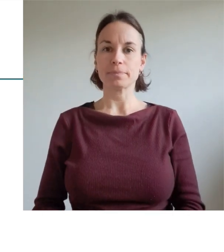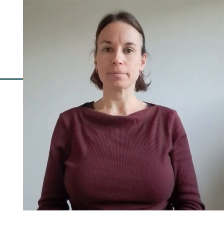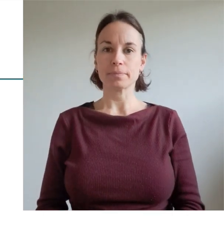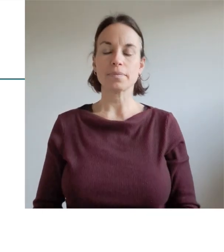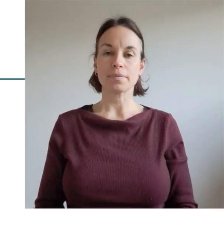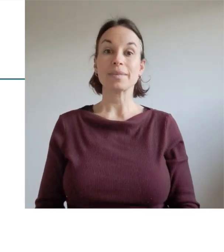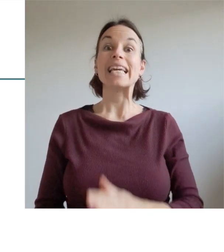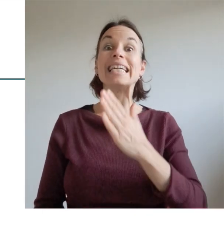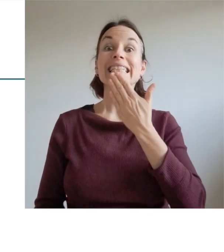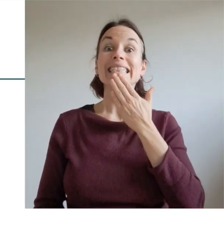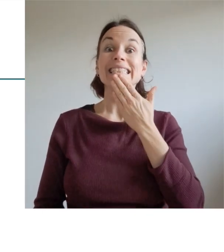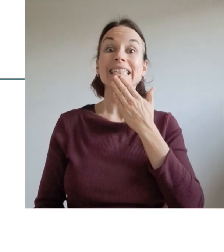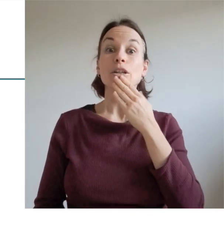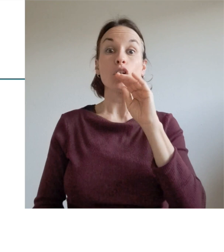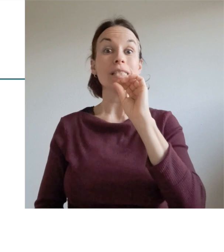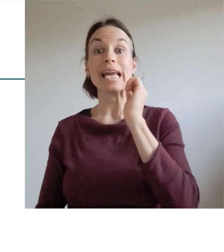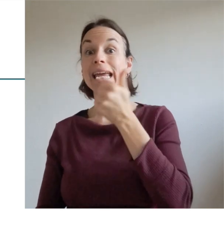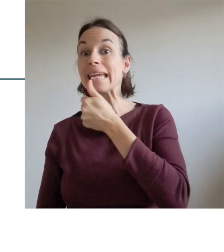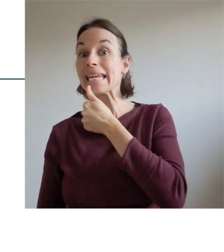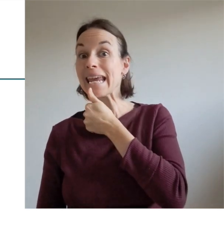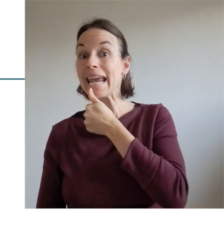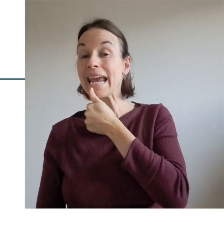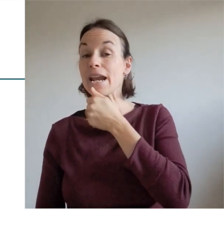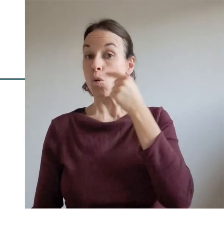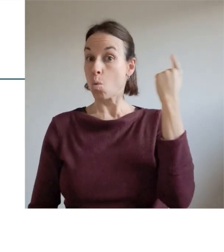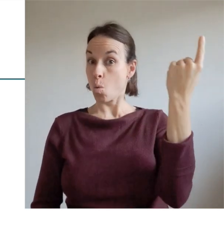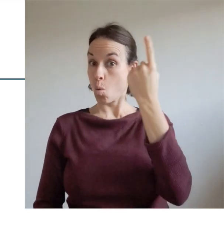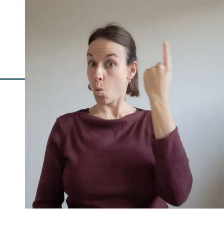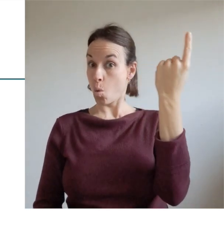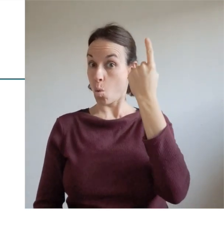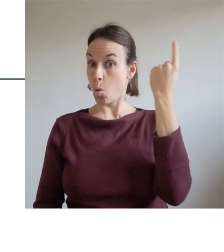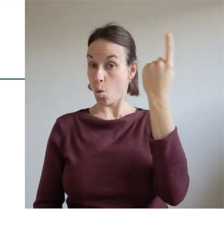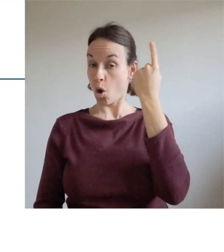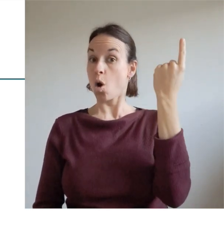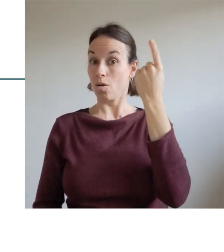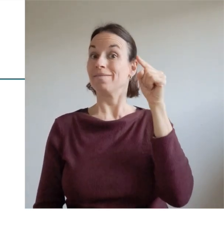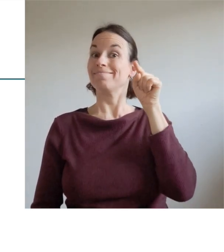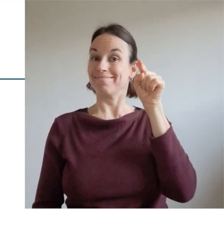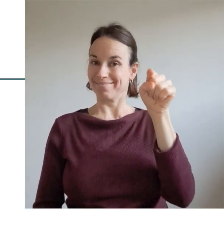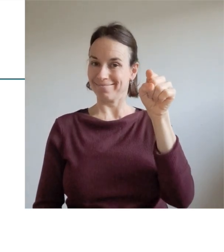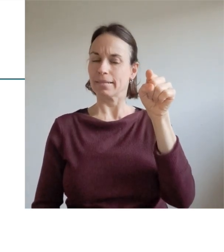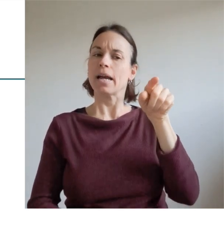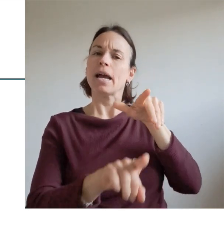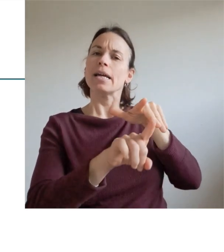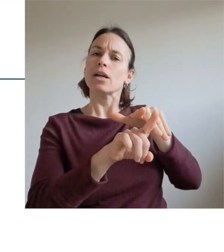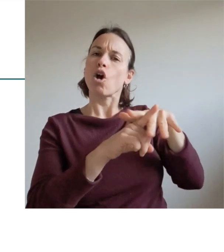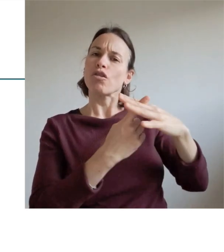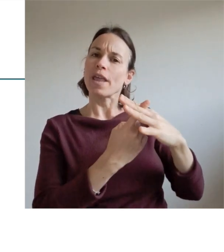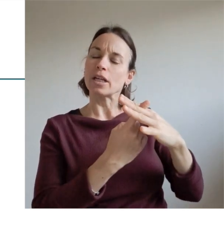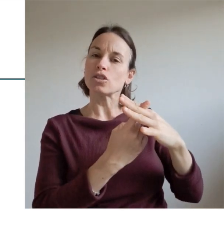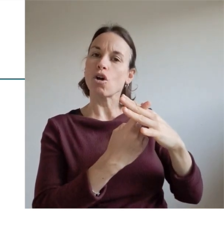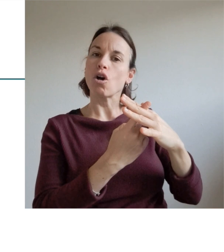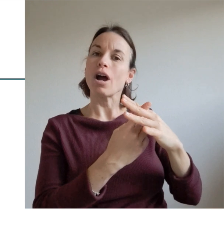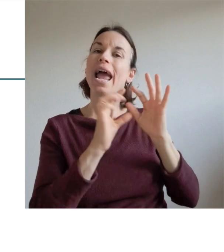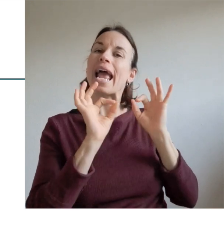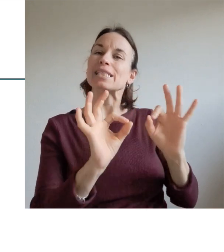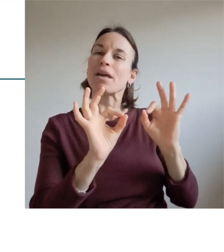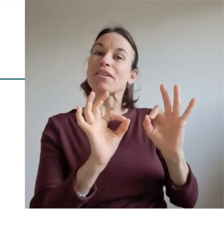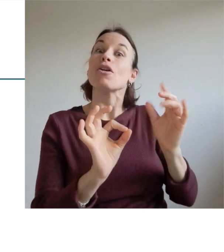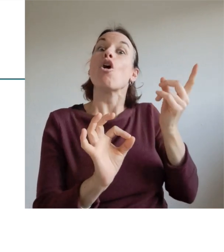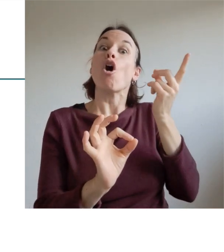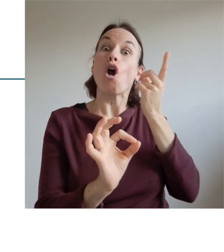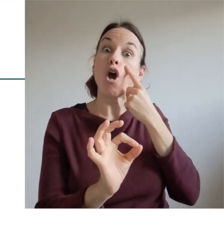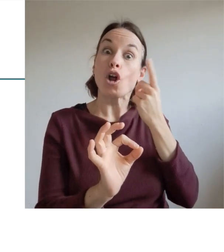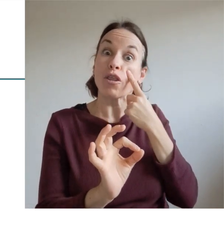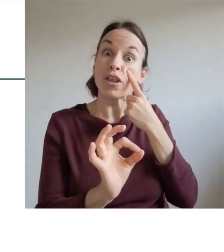On the other hand, the signs who and wang, when performed with a circular movement, are not used in the